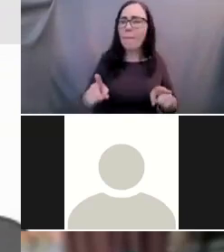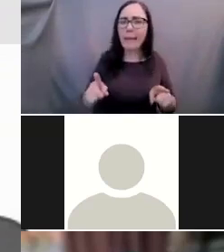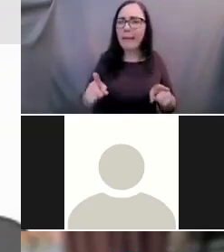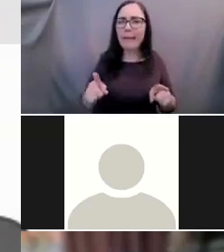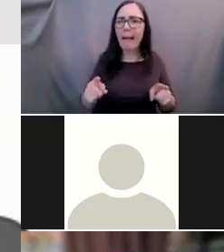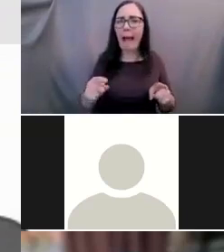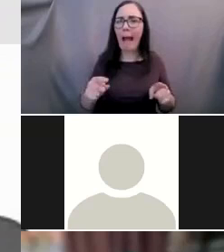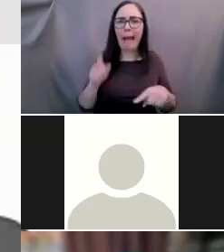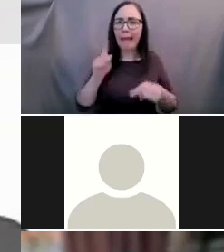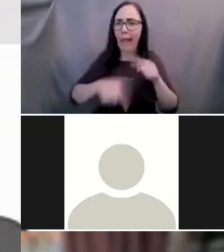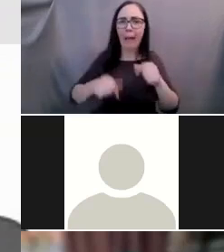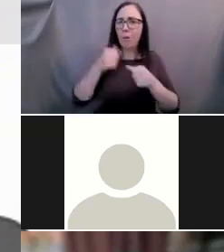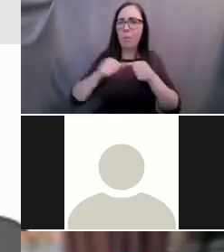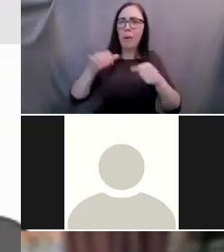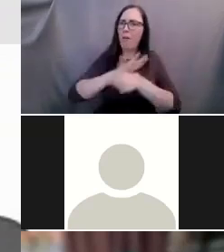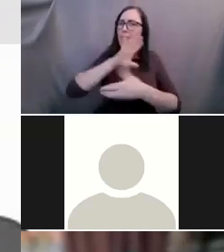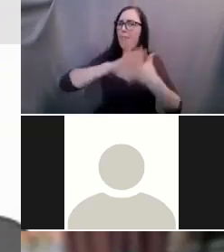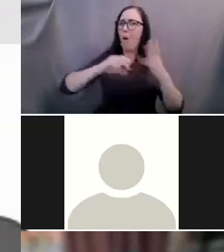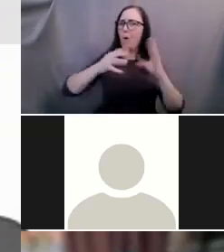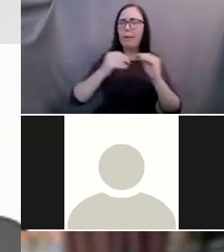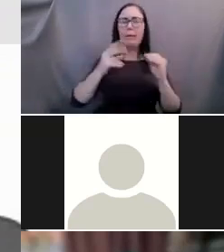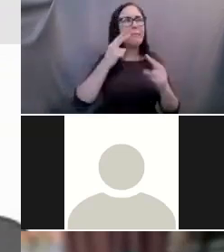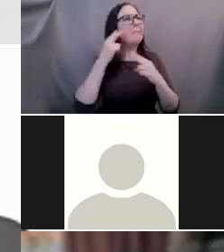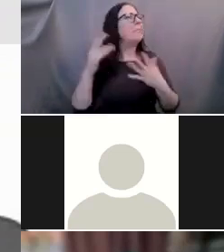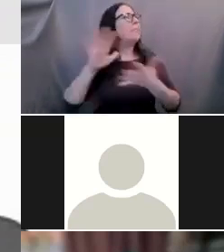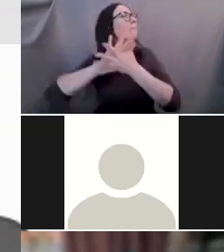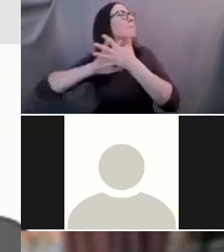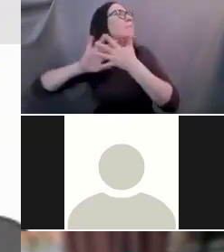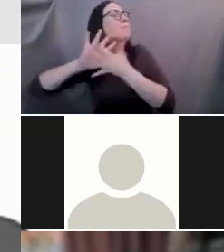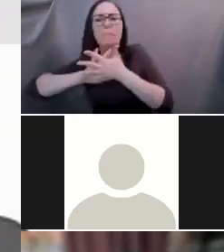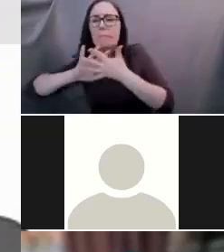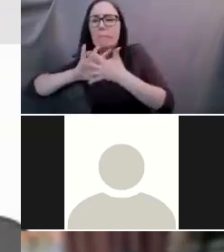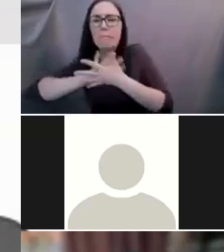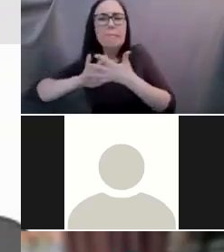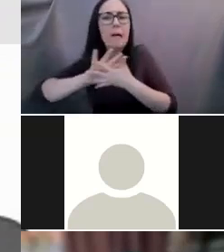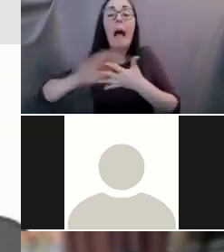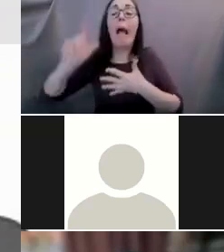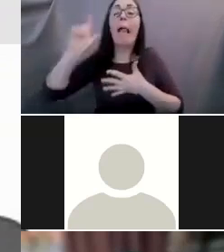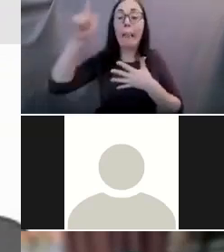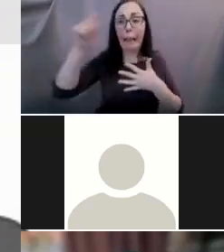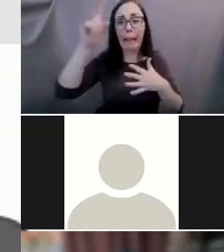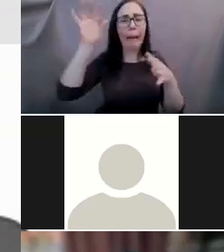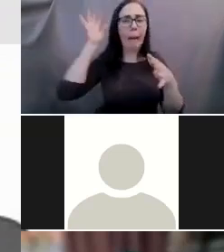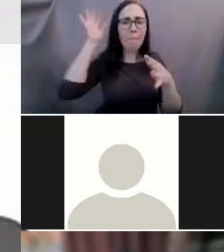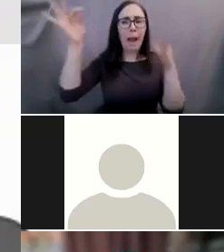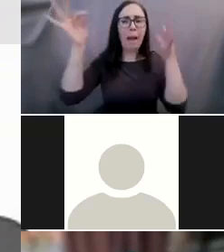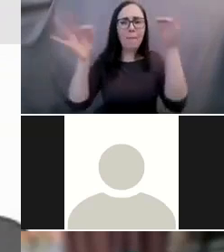They might not have access to effective communication or the accommodations to report.